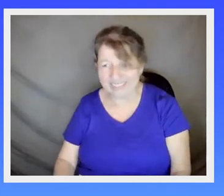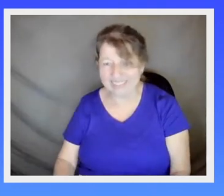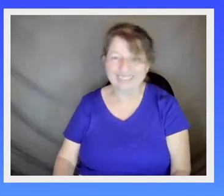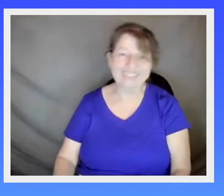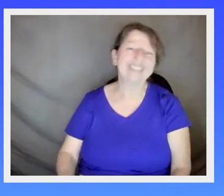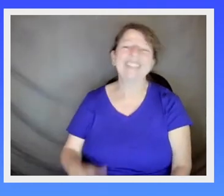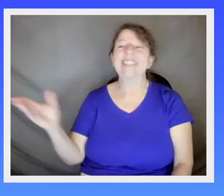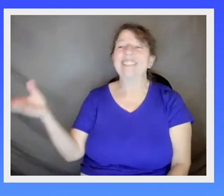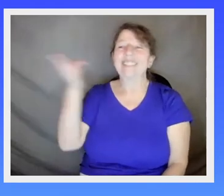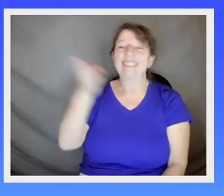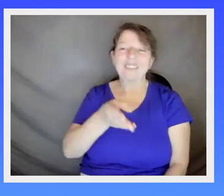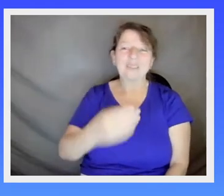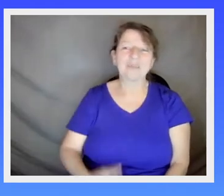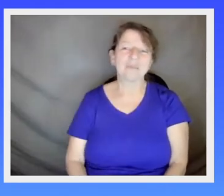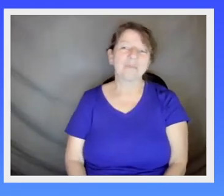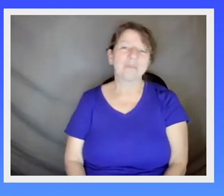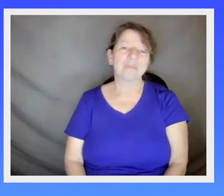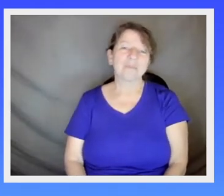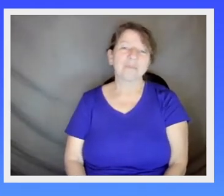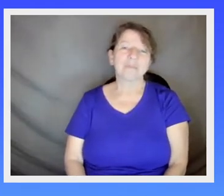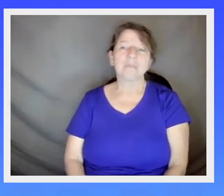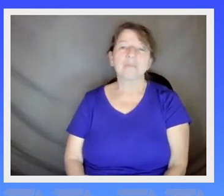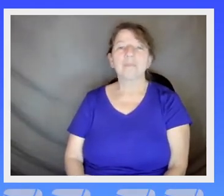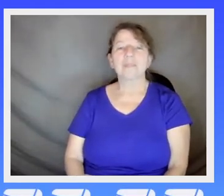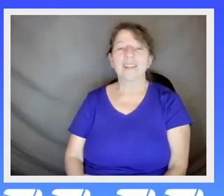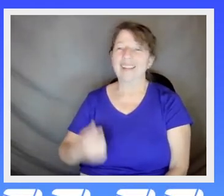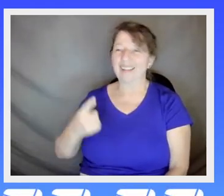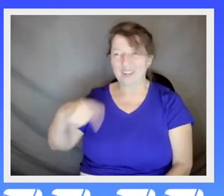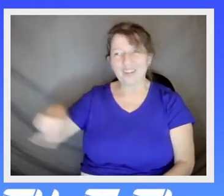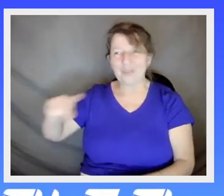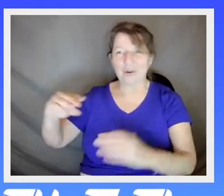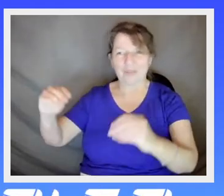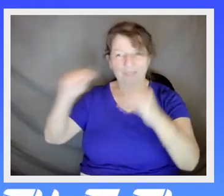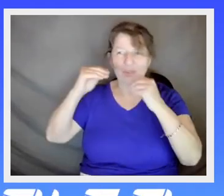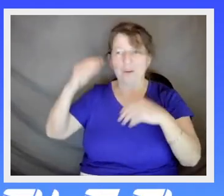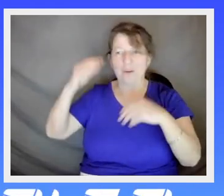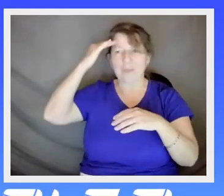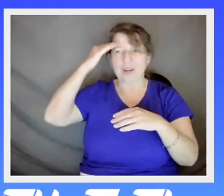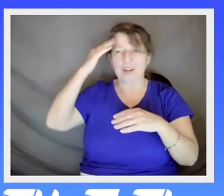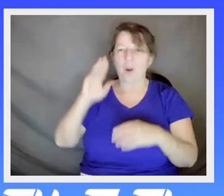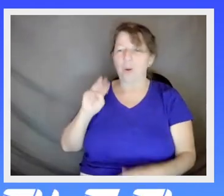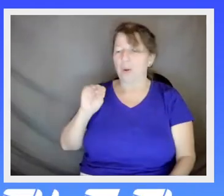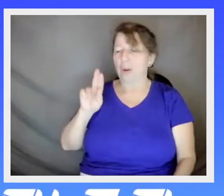Wu. Thank you. We are well-trained at this point with the mute button.